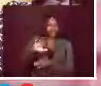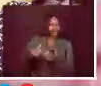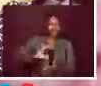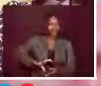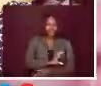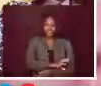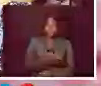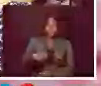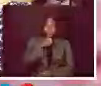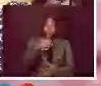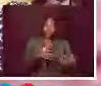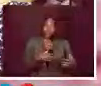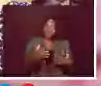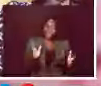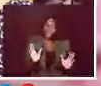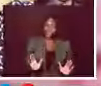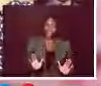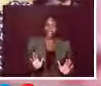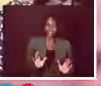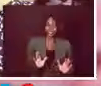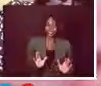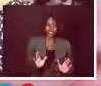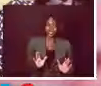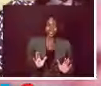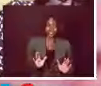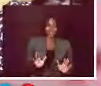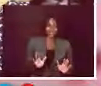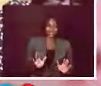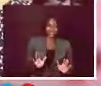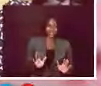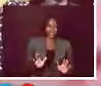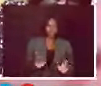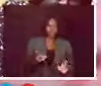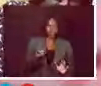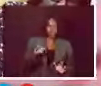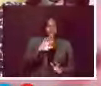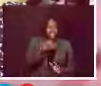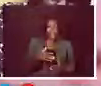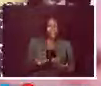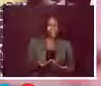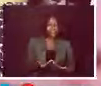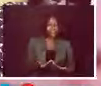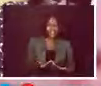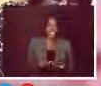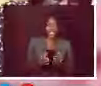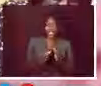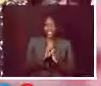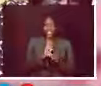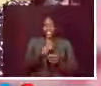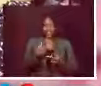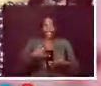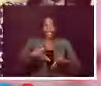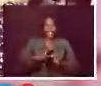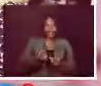complain. We did not complain. You never compromised when it was 3.45